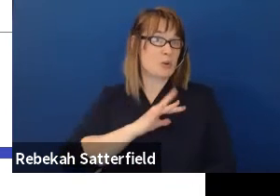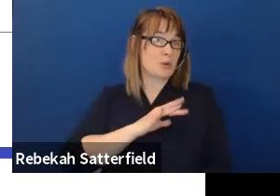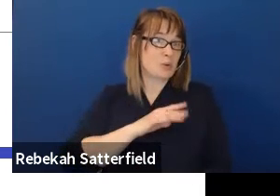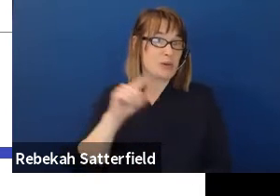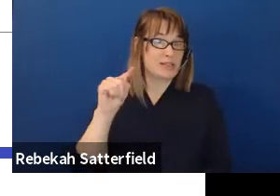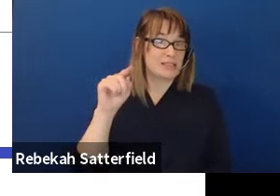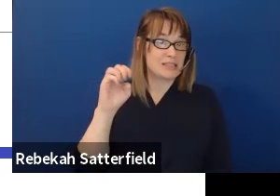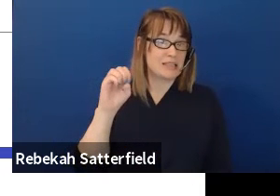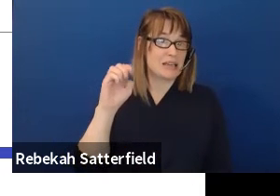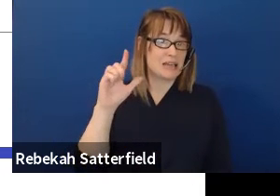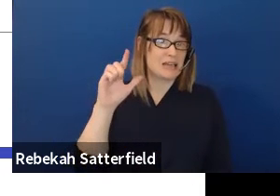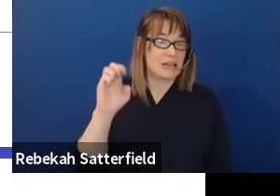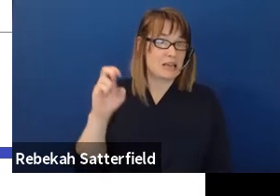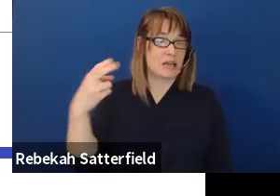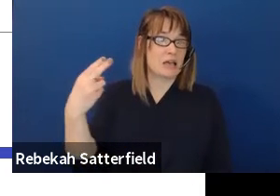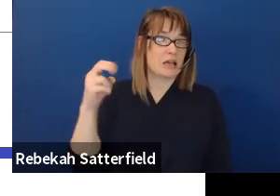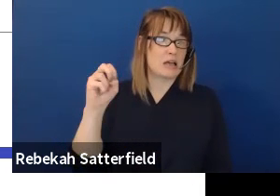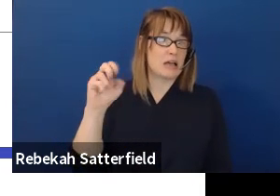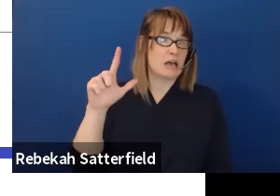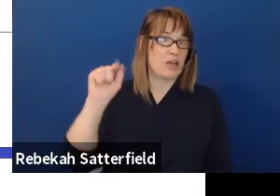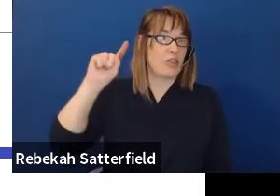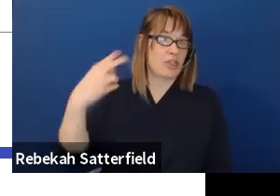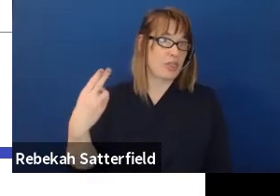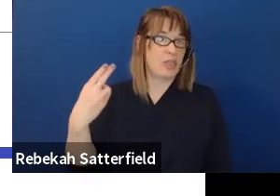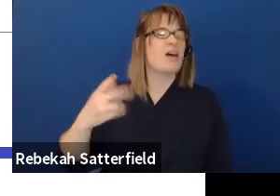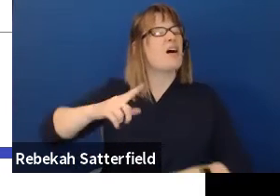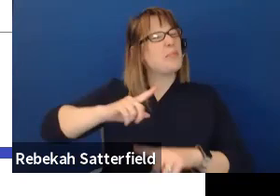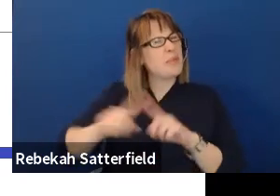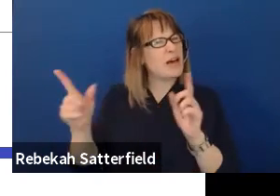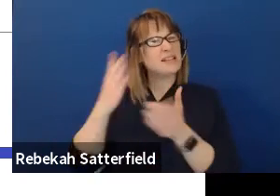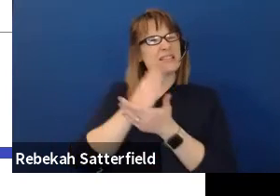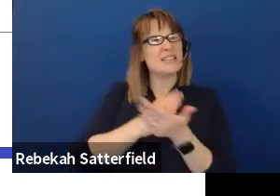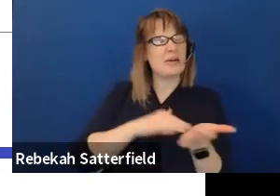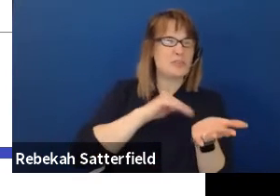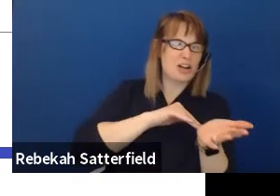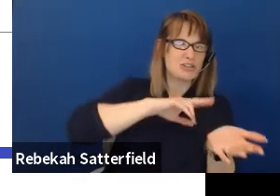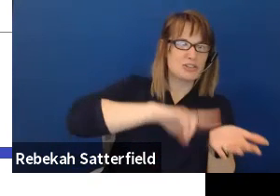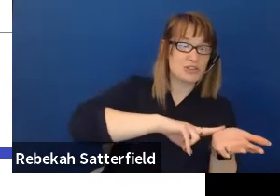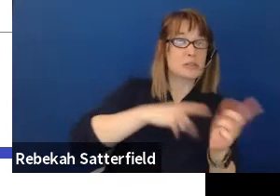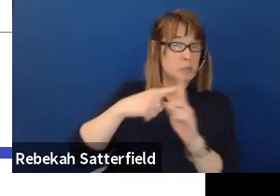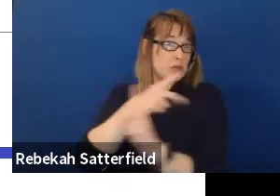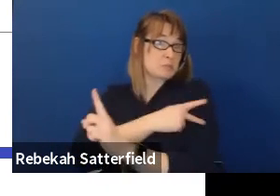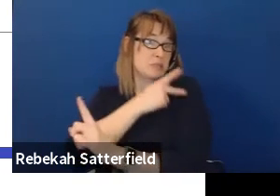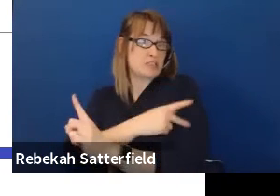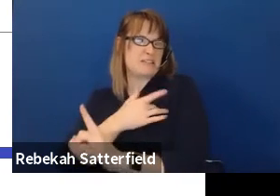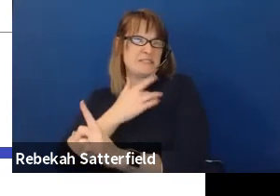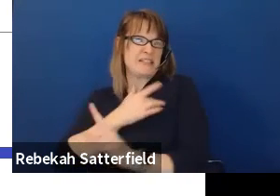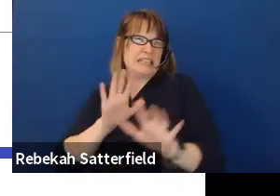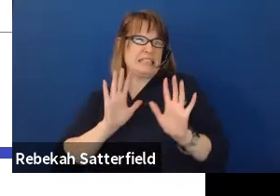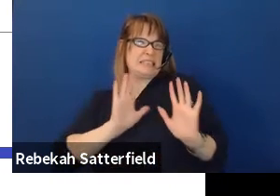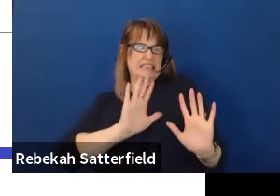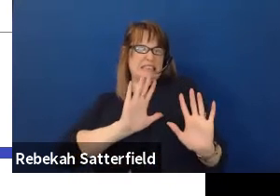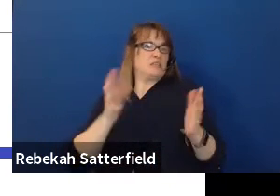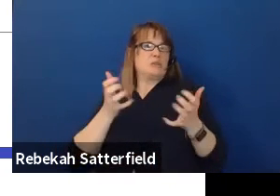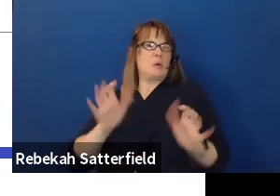However, over time, some providers and LEPs have been reluctant to move along with the change of technology and use these new methods